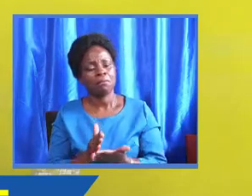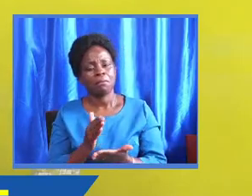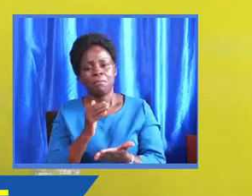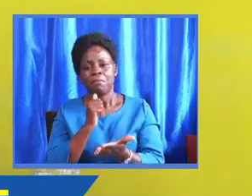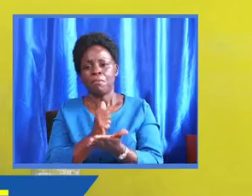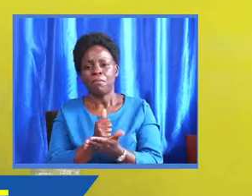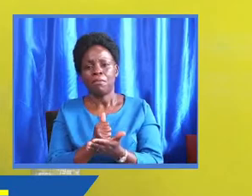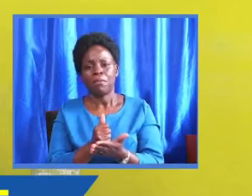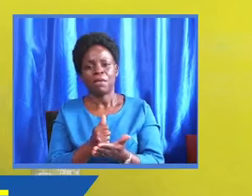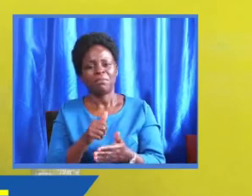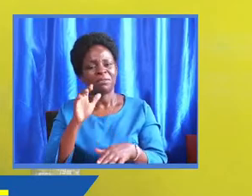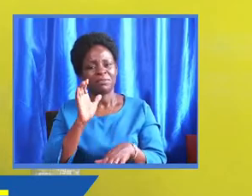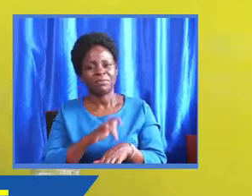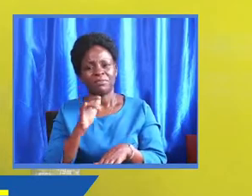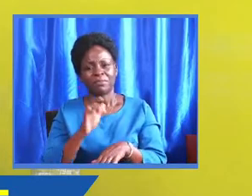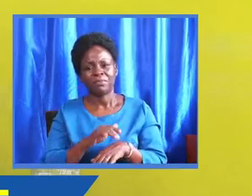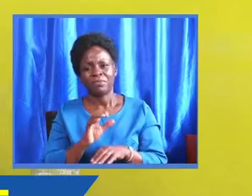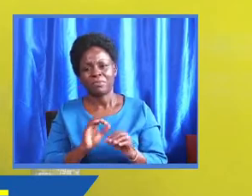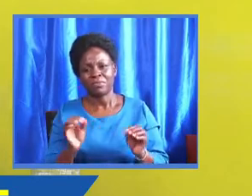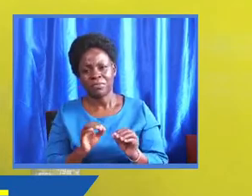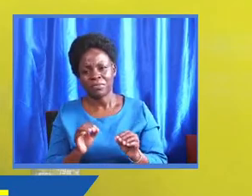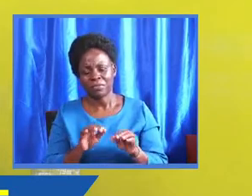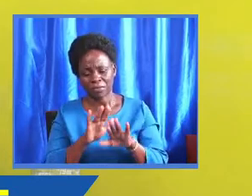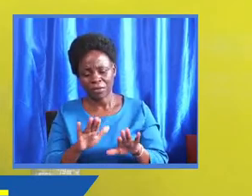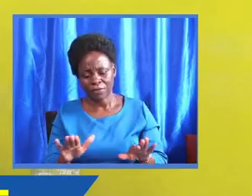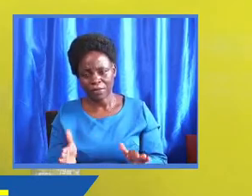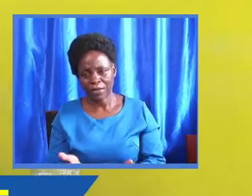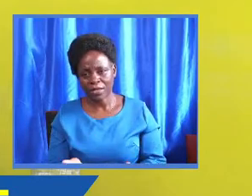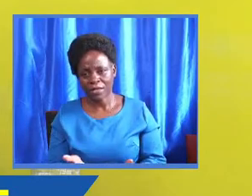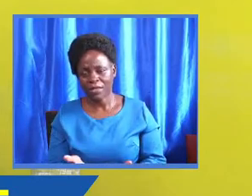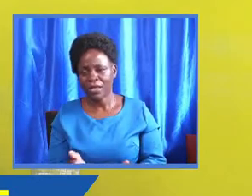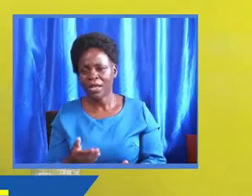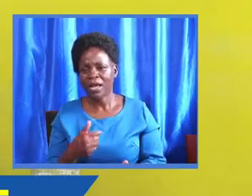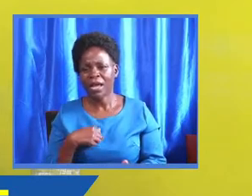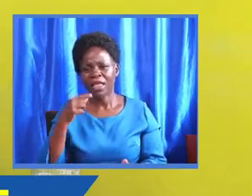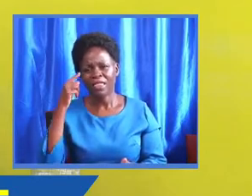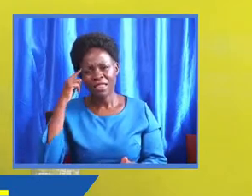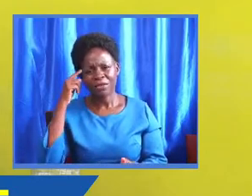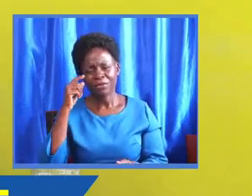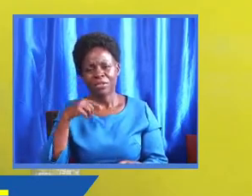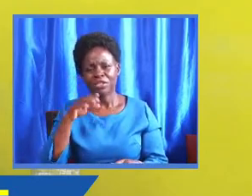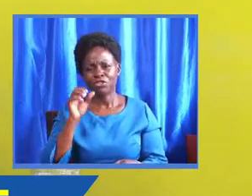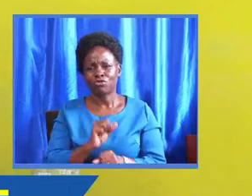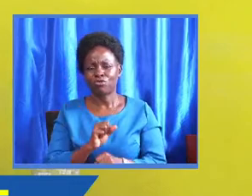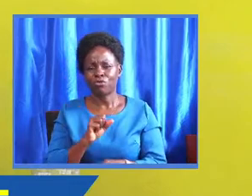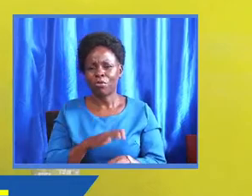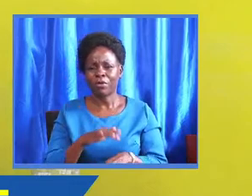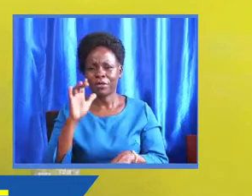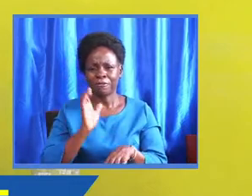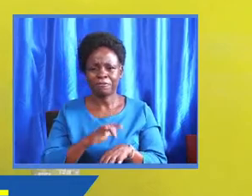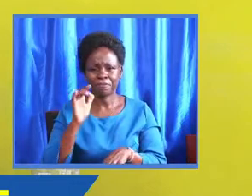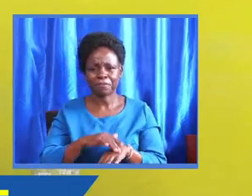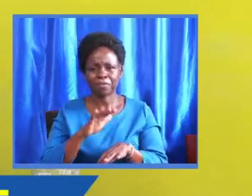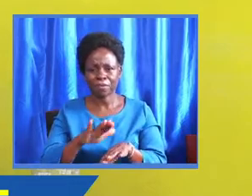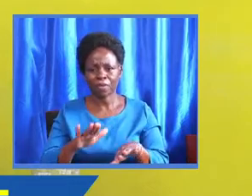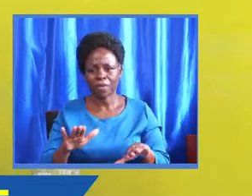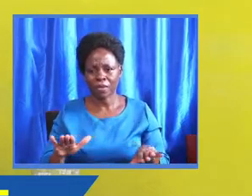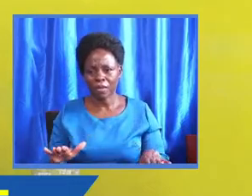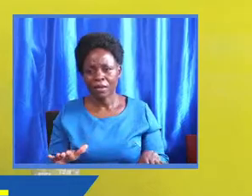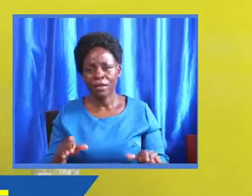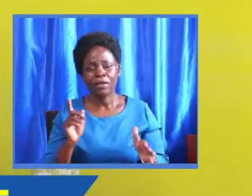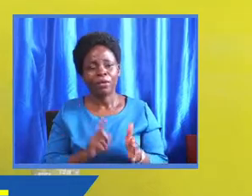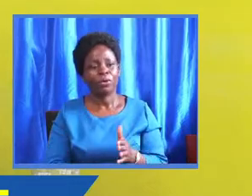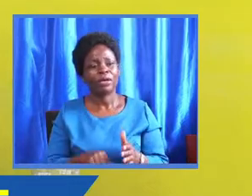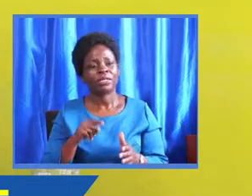of a lack of sensitization of the market. I think we need to do a lot more in sensitizing the market about what